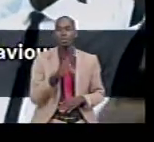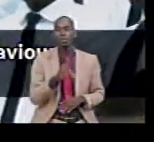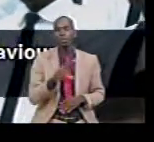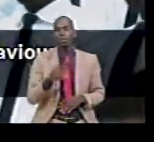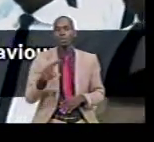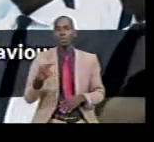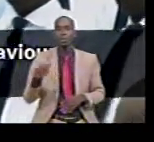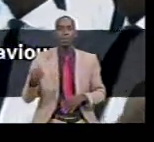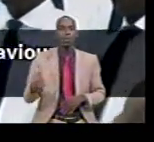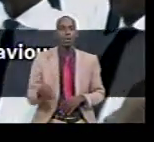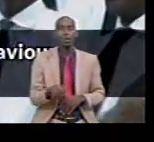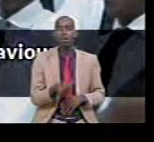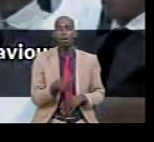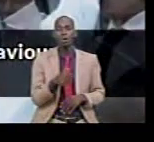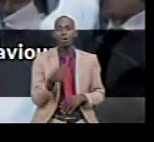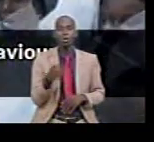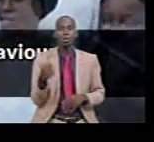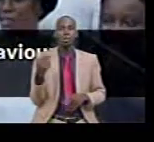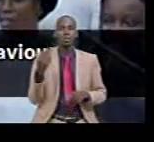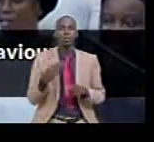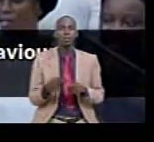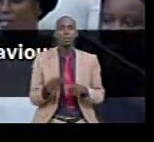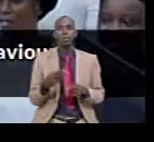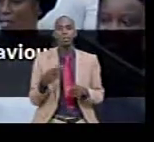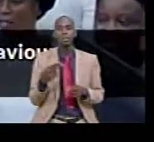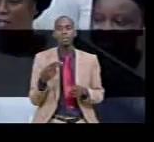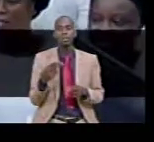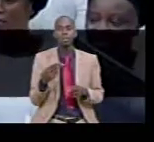no other name